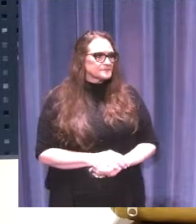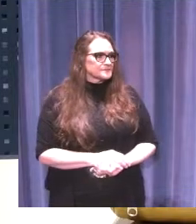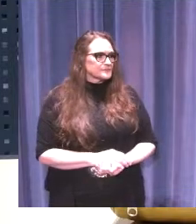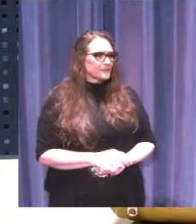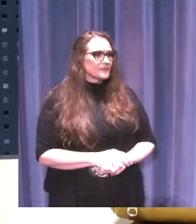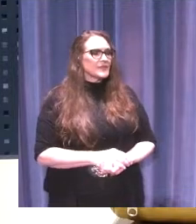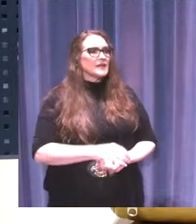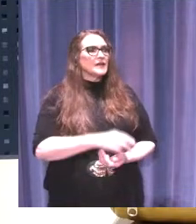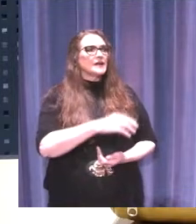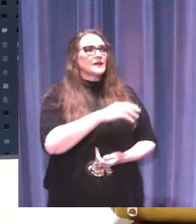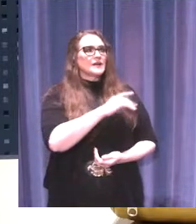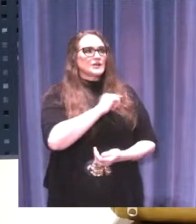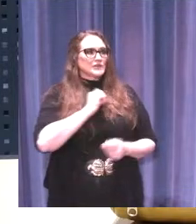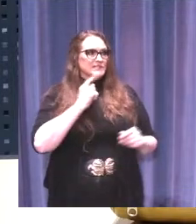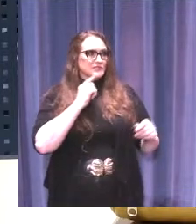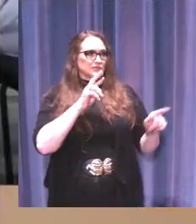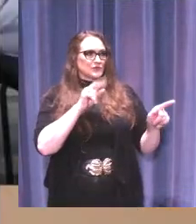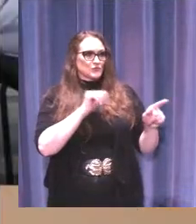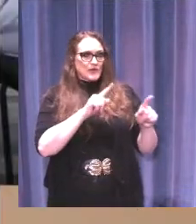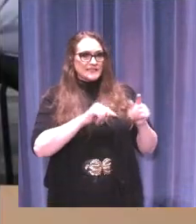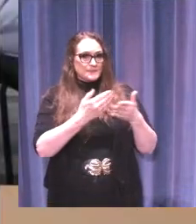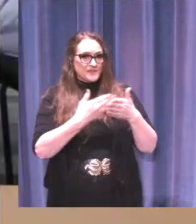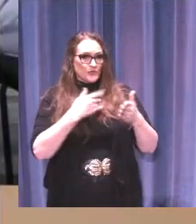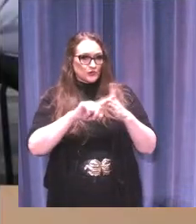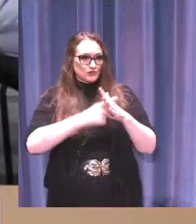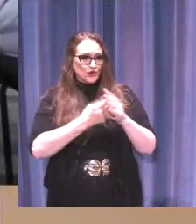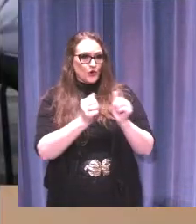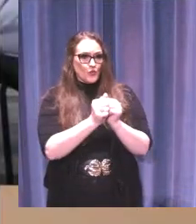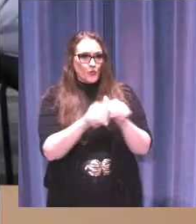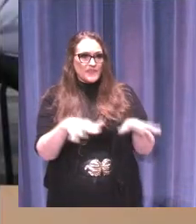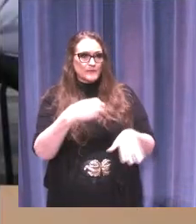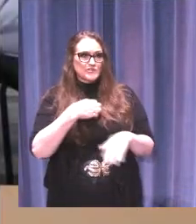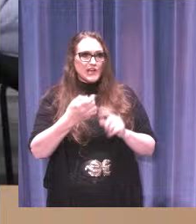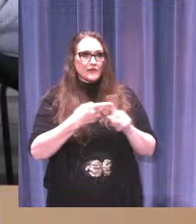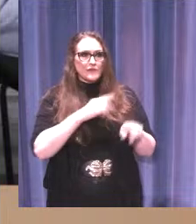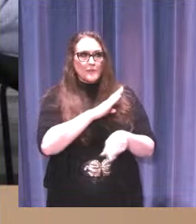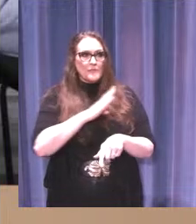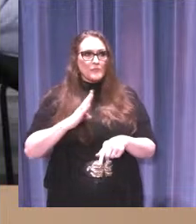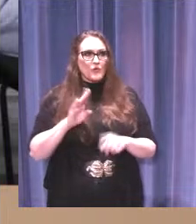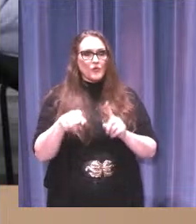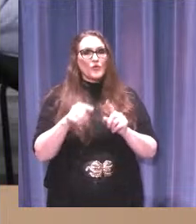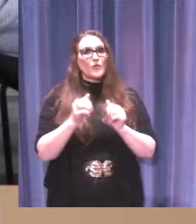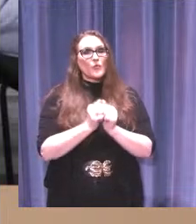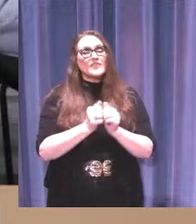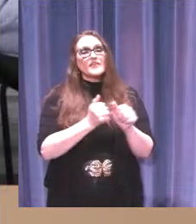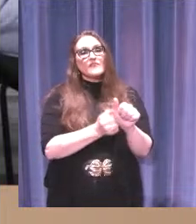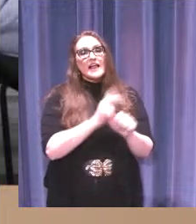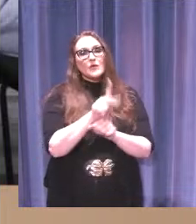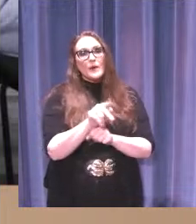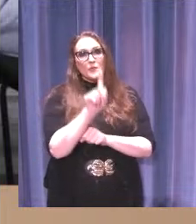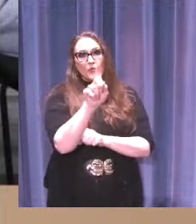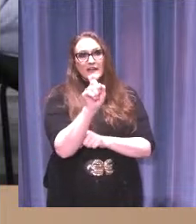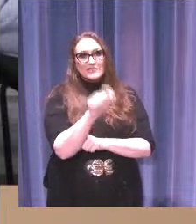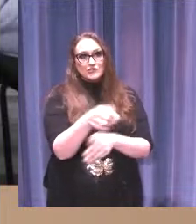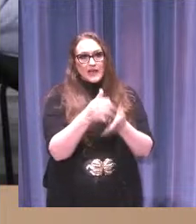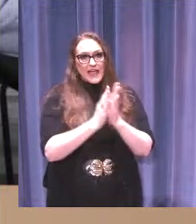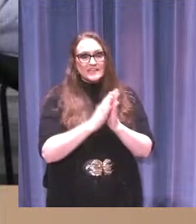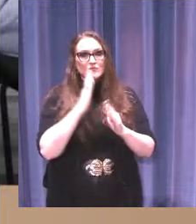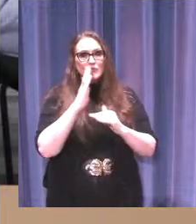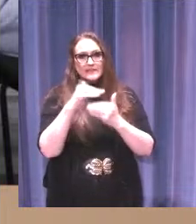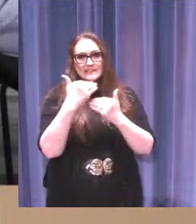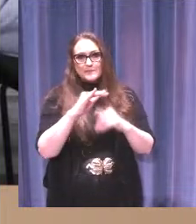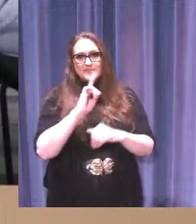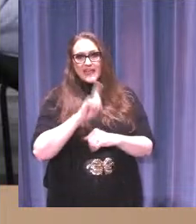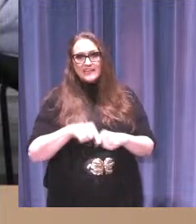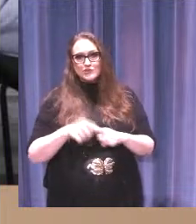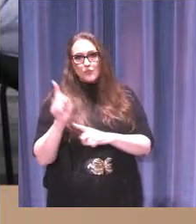Trustee Raz, before you start, without objection from the board, when we have the follow-up questions asked, we will limit the answer